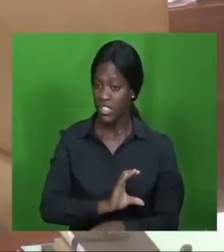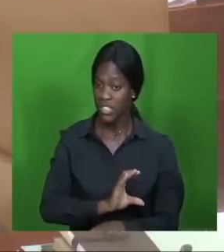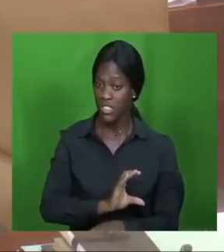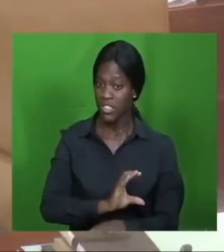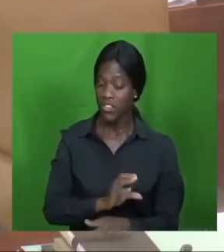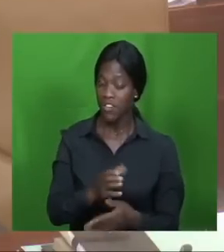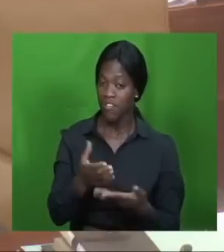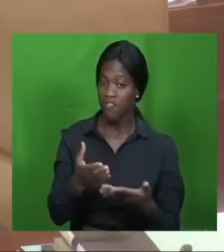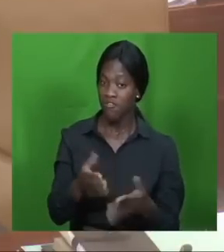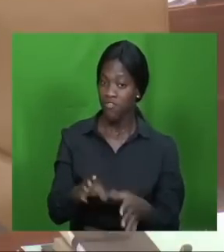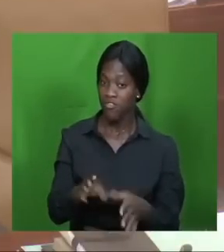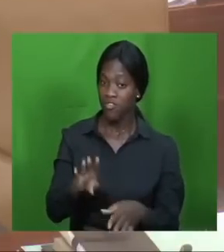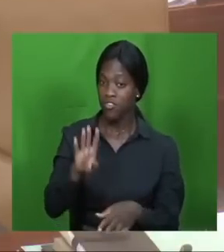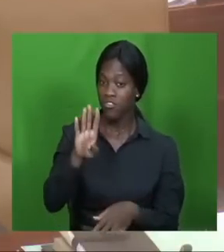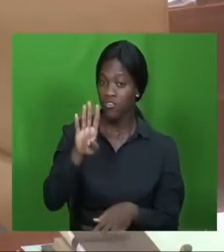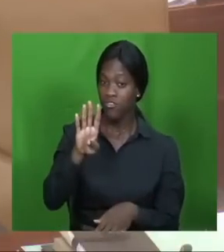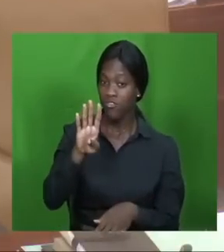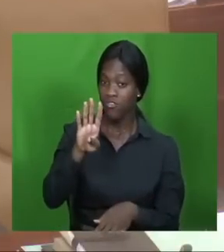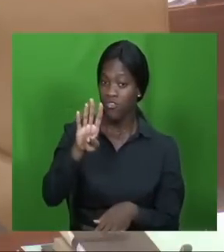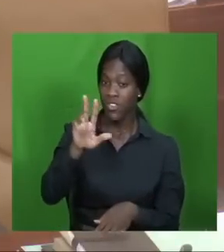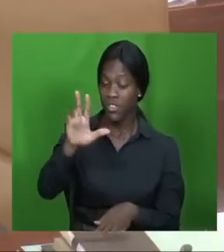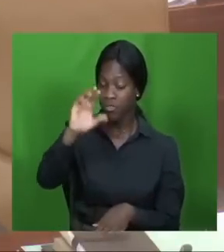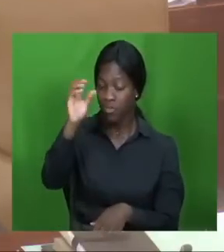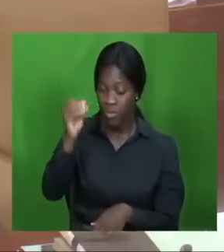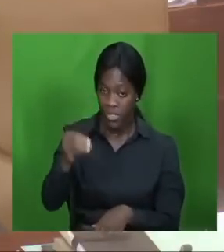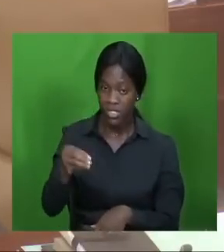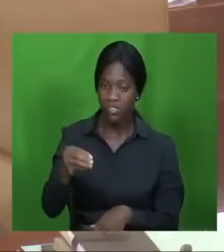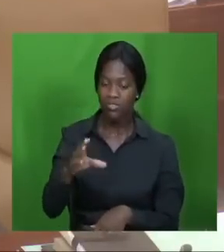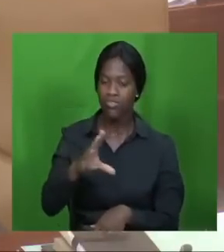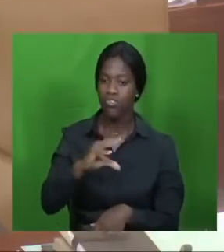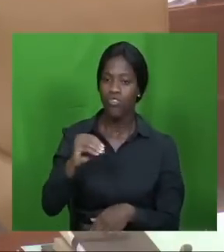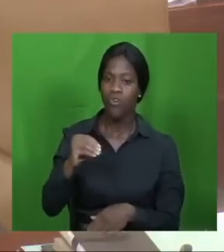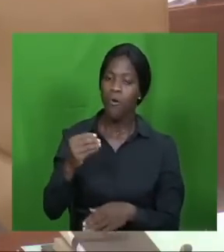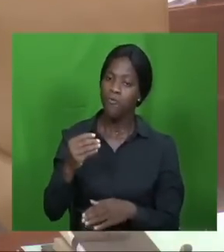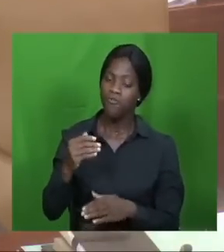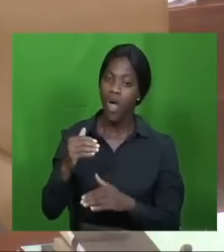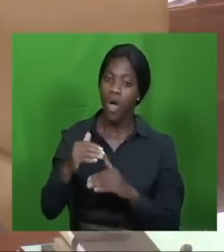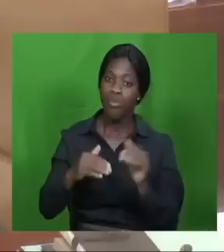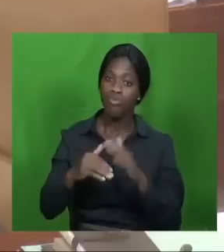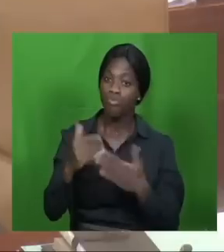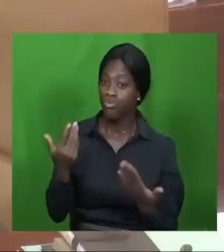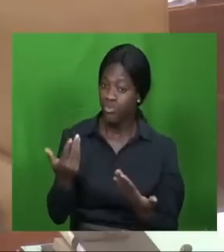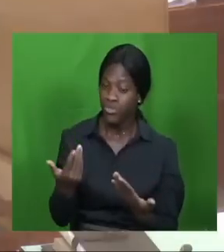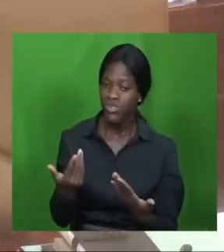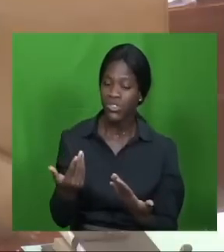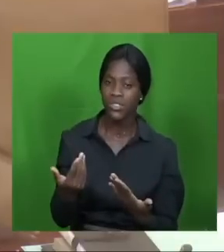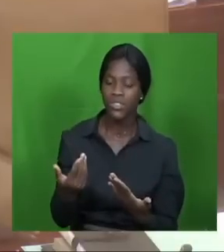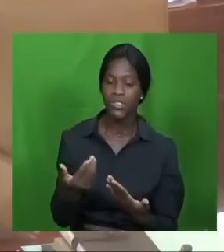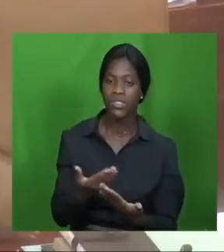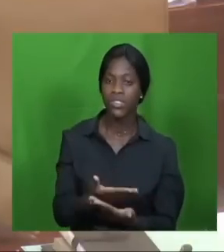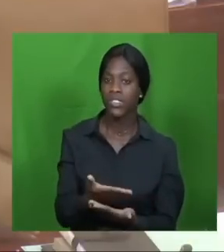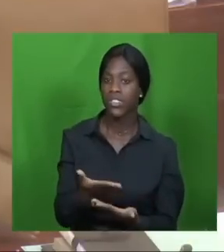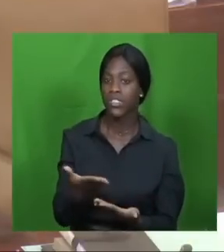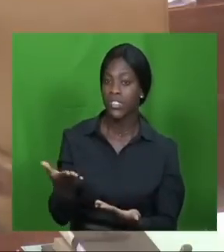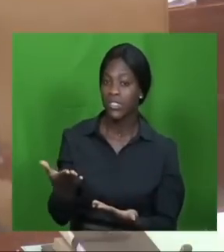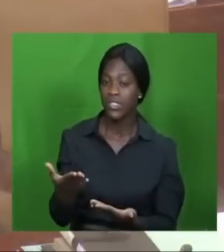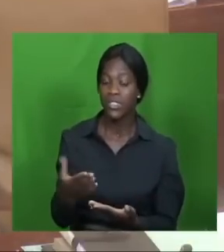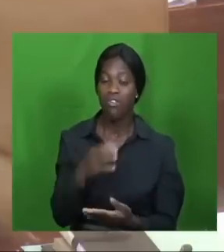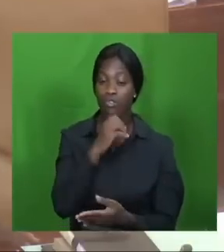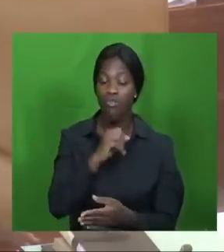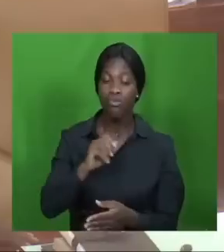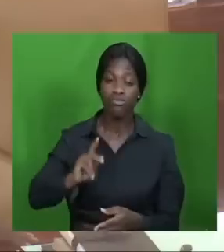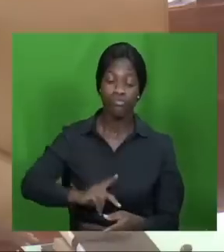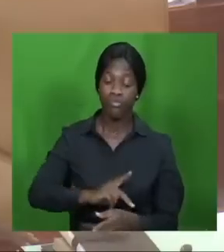completed 46.3% of the reconstruction works of the old Parliament House. So that should be the first line